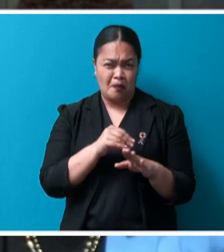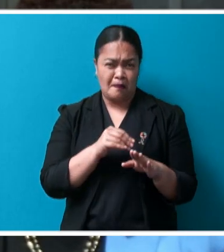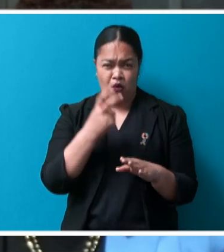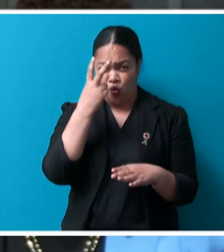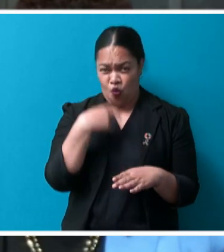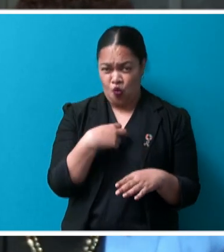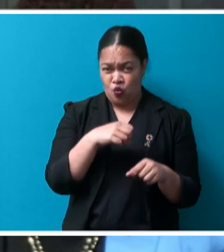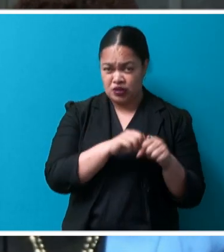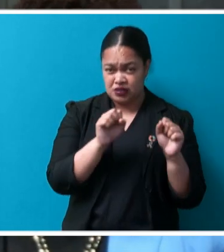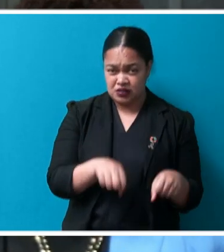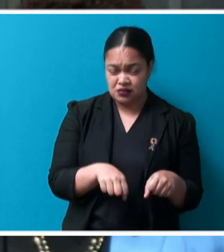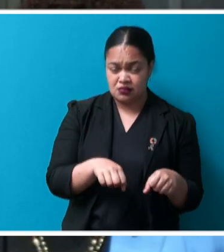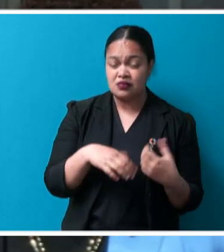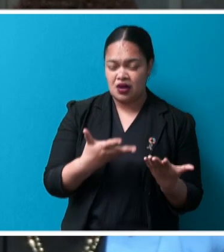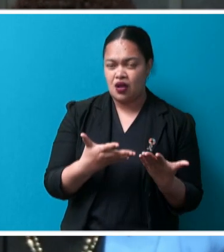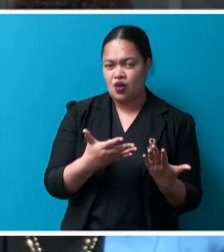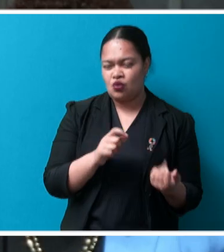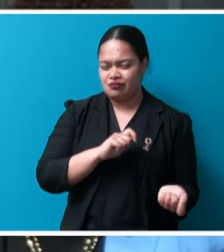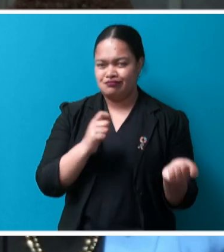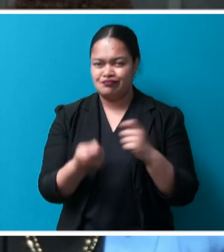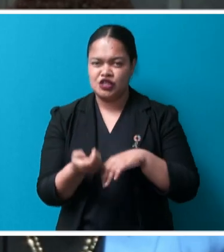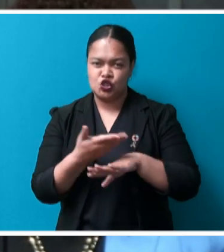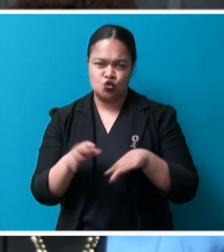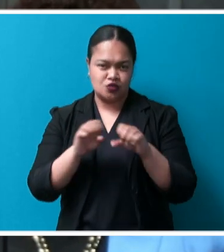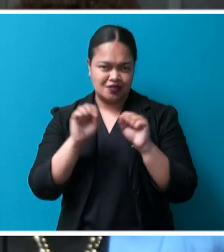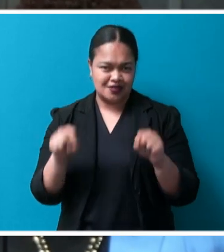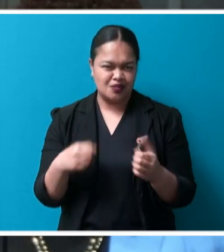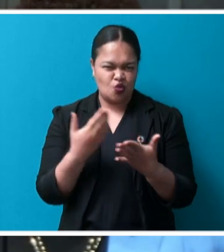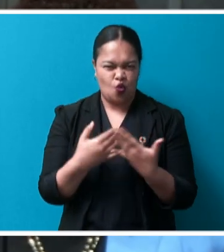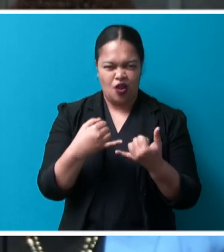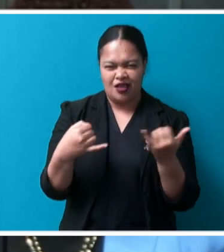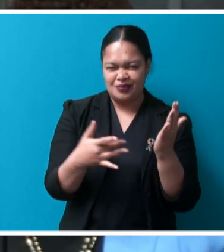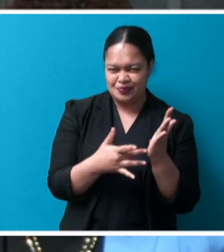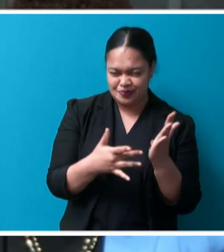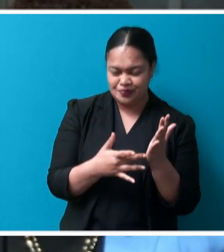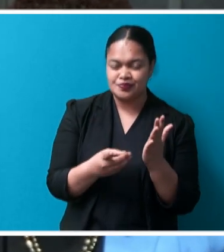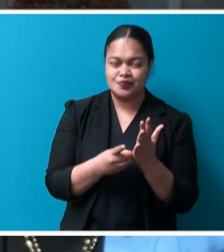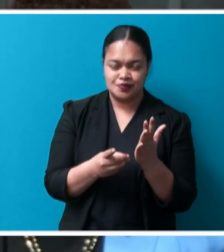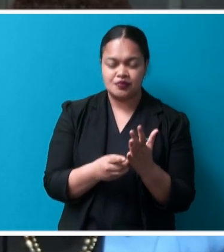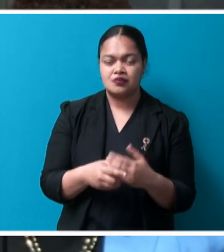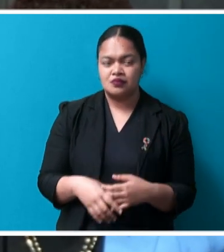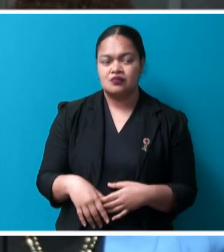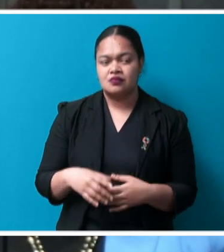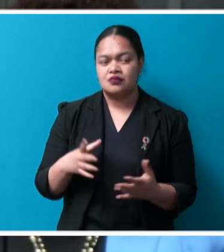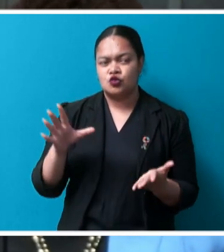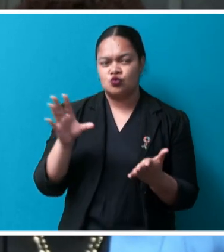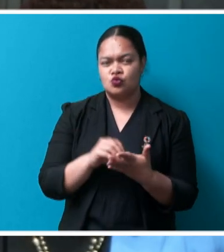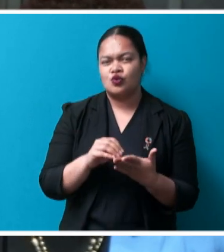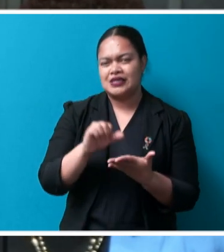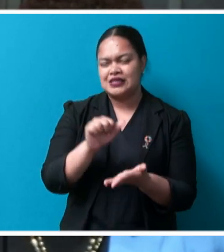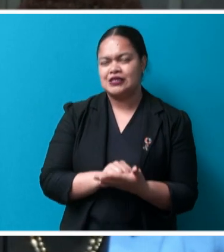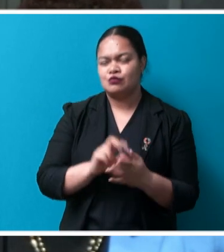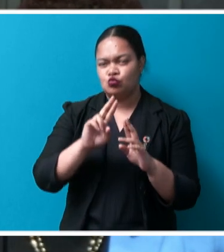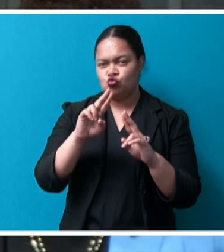the M-Supply online logistics system, with approximately 9,086 stock keeping units in the